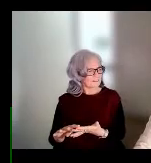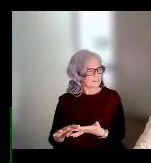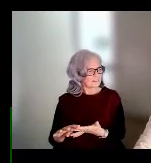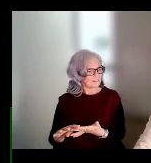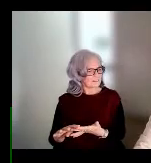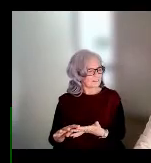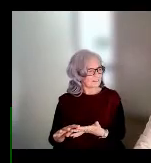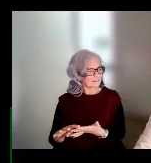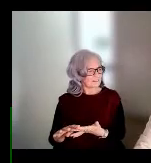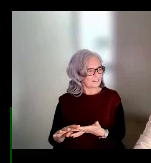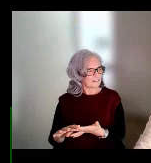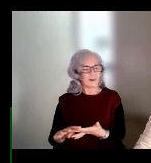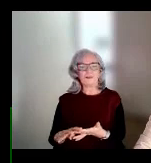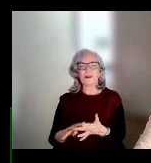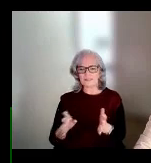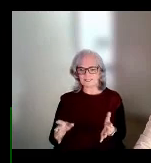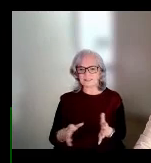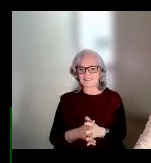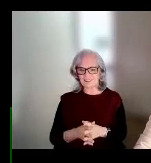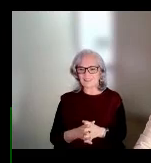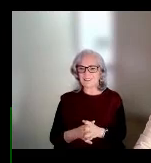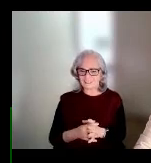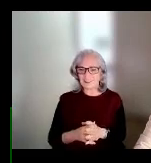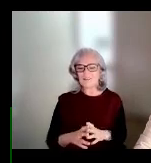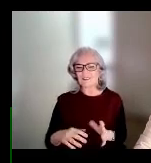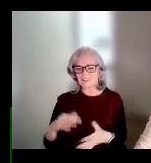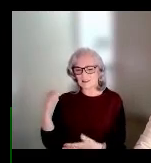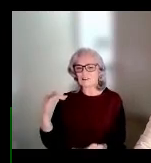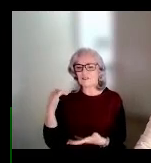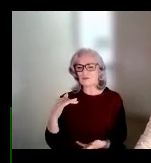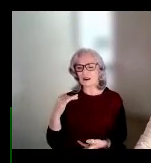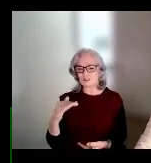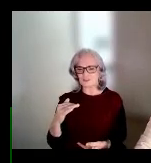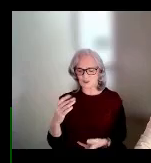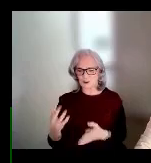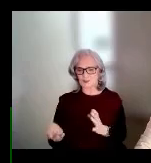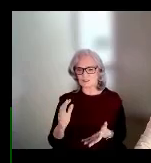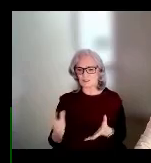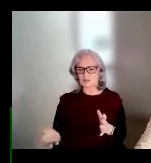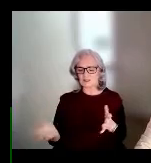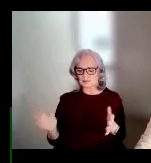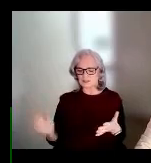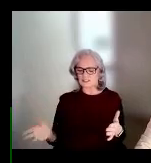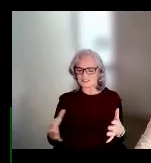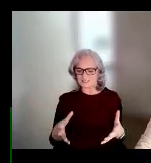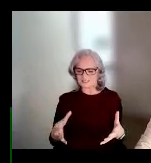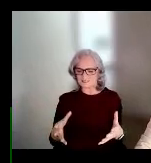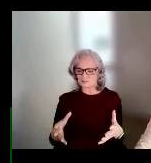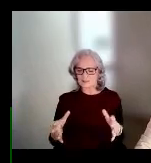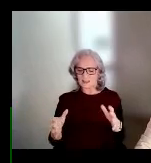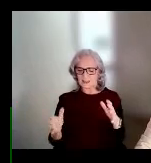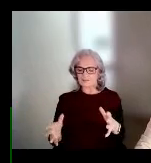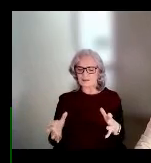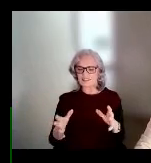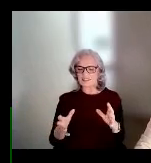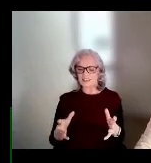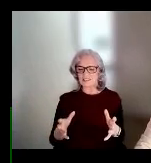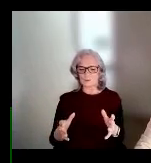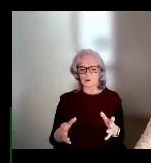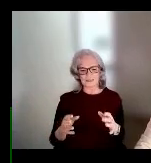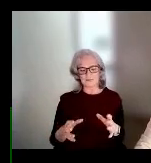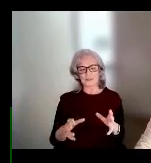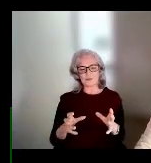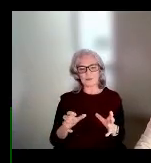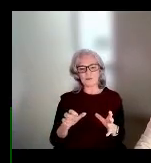3 or 4 that actually had MND in. Oh, MND, they were, yes. But yeah, a huge range of titles. So when you consider yourself an MND